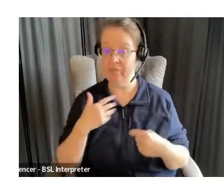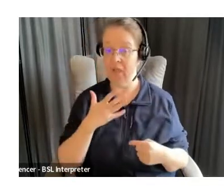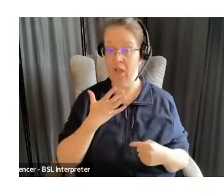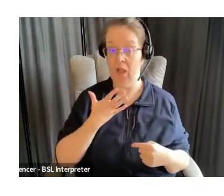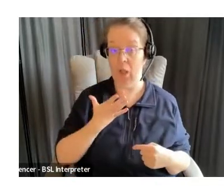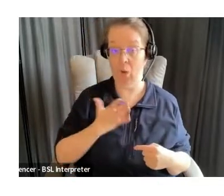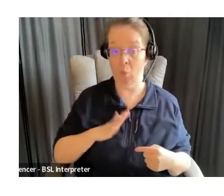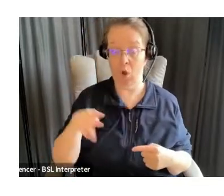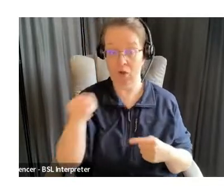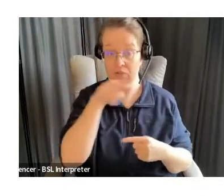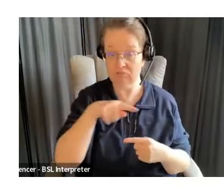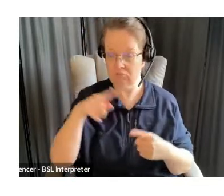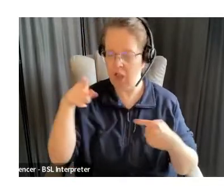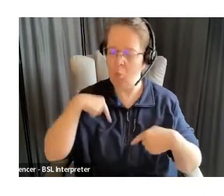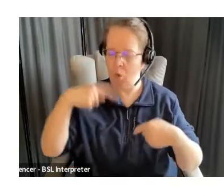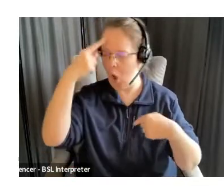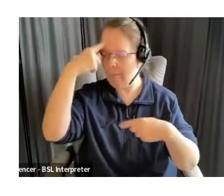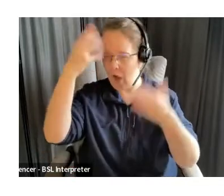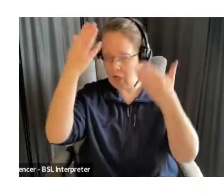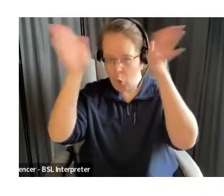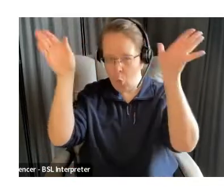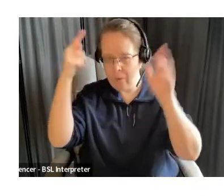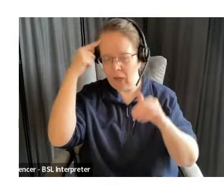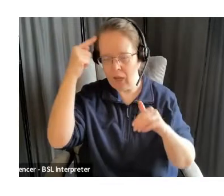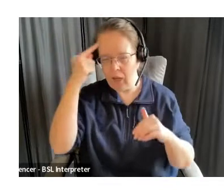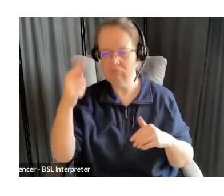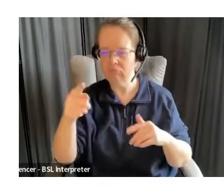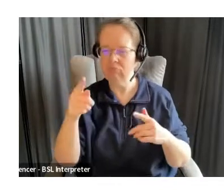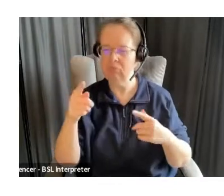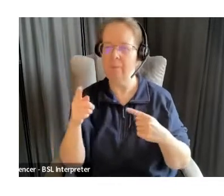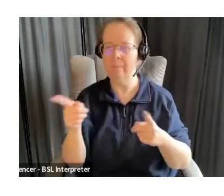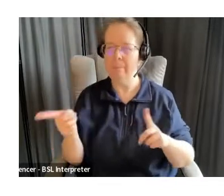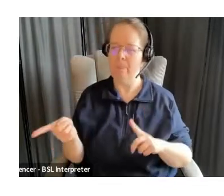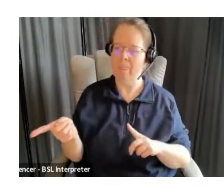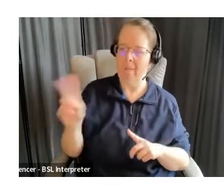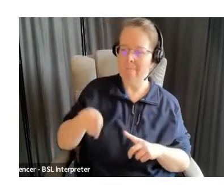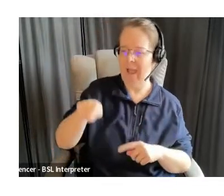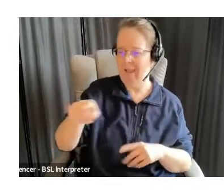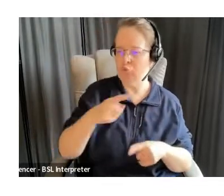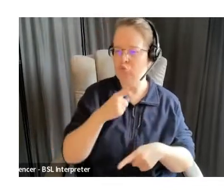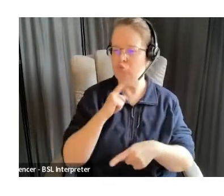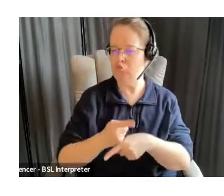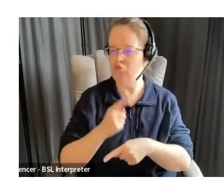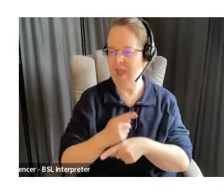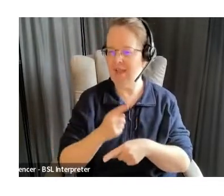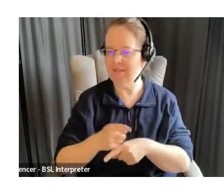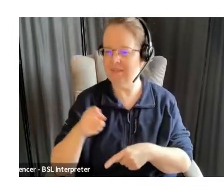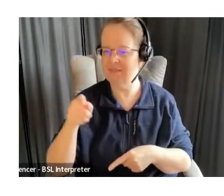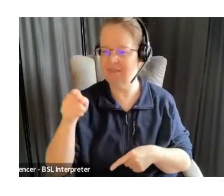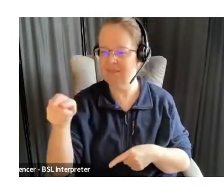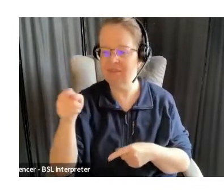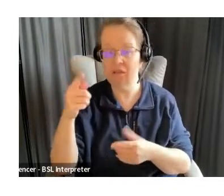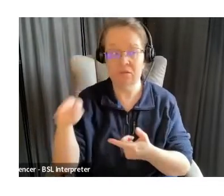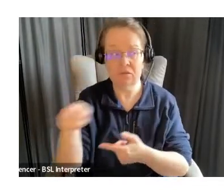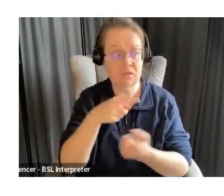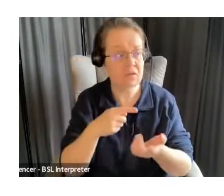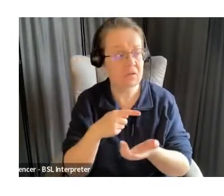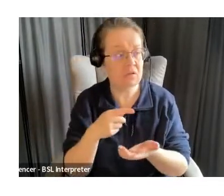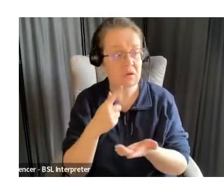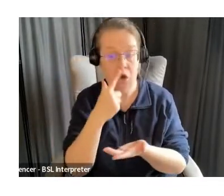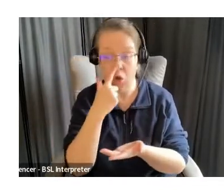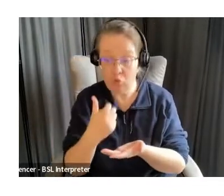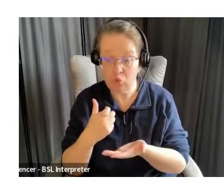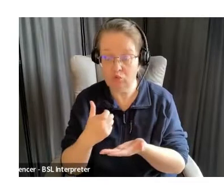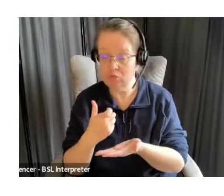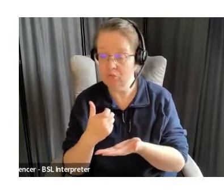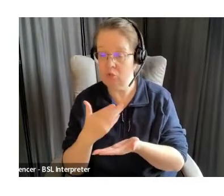to keep an open mind and think about them and come back into the chat and share with us whether you think this is something that could